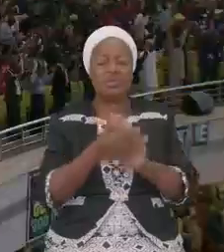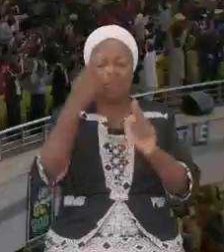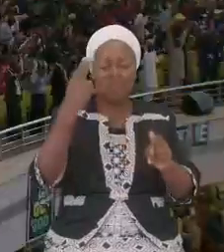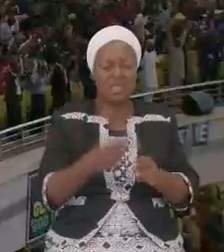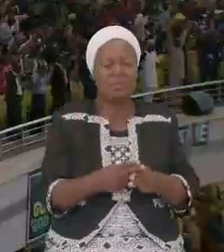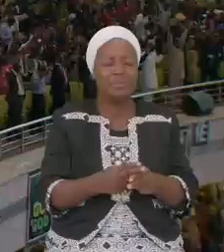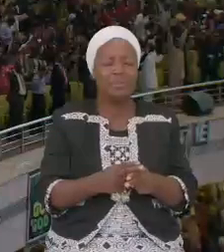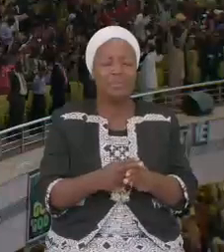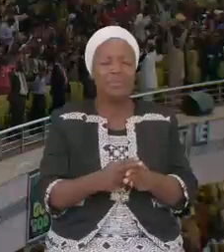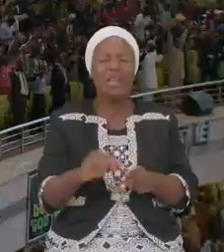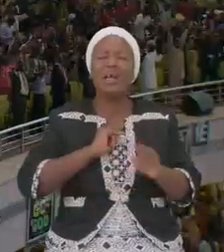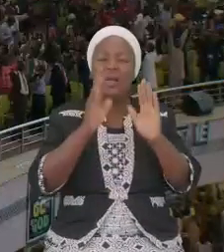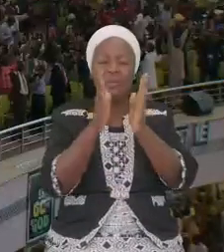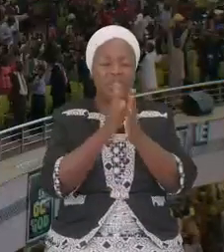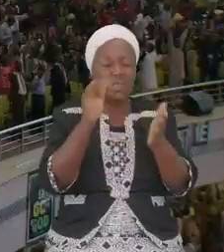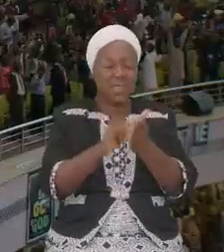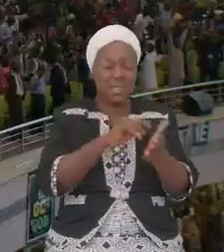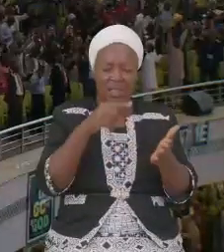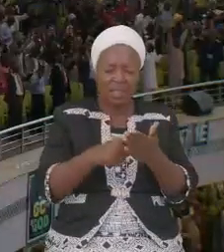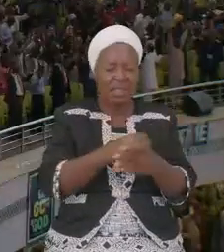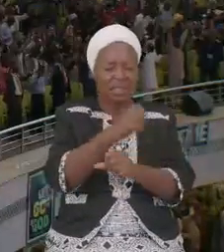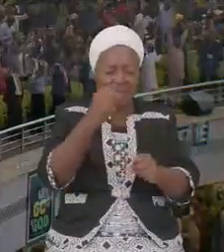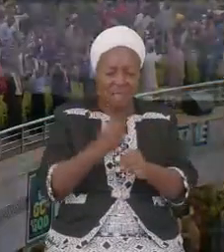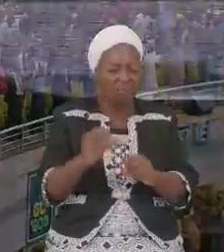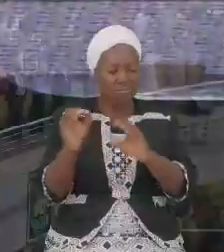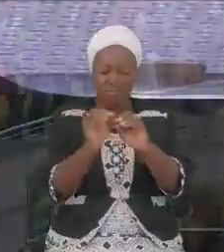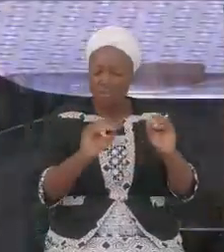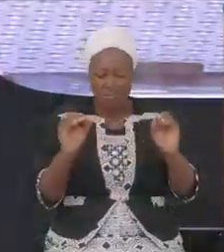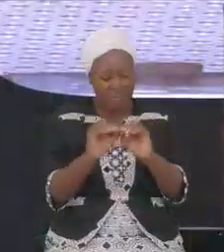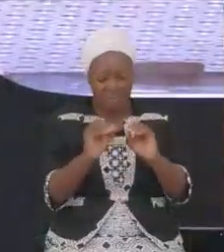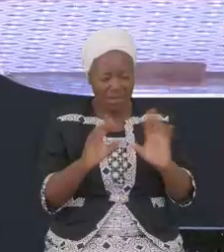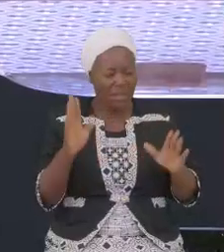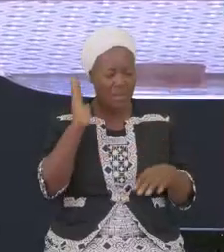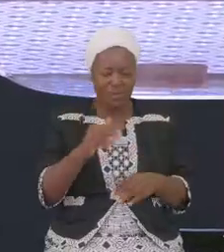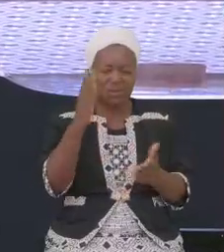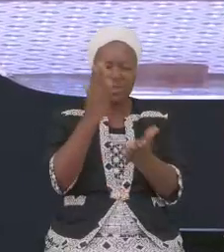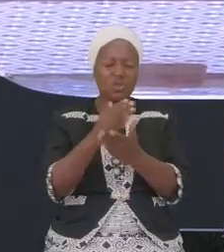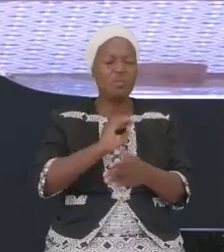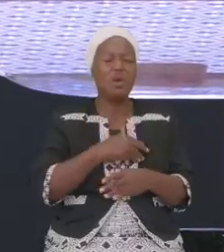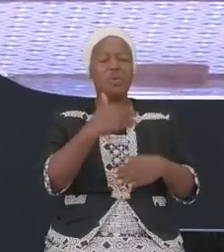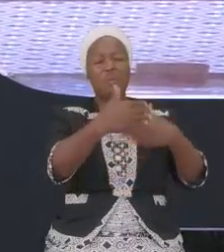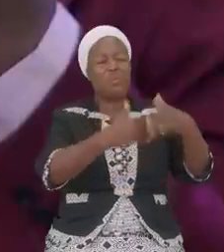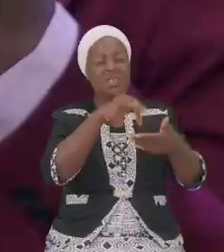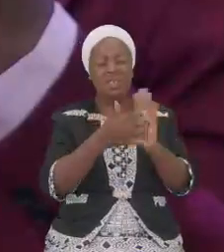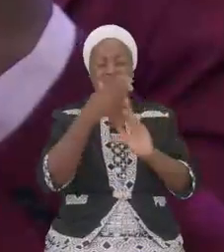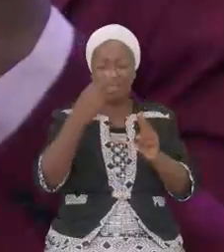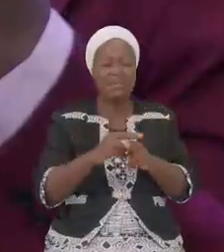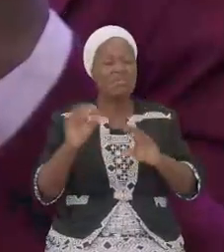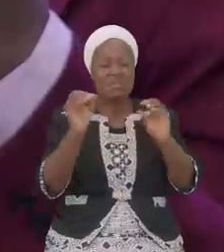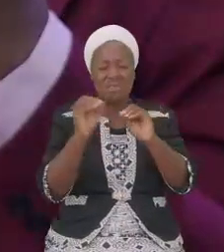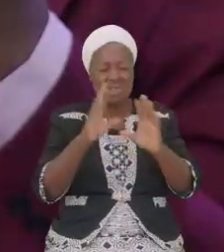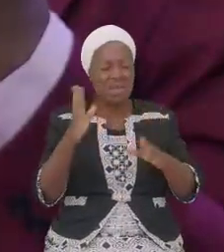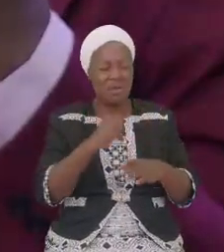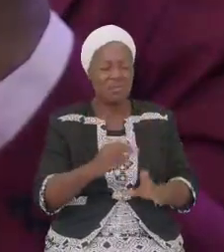name. I pray that this year, nothing will stop our progress. Nothing